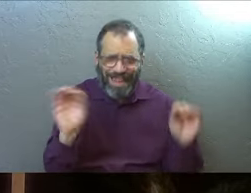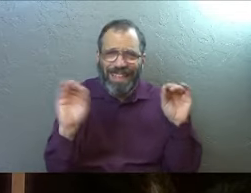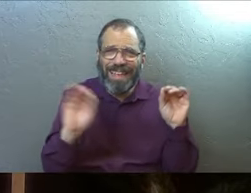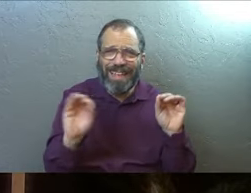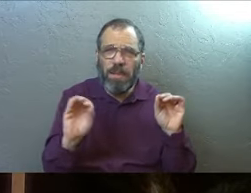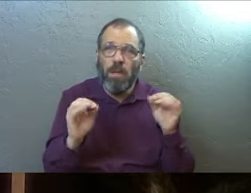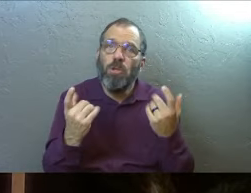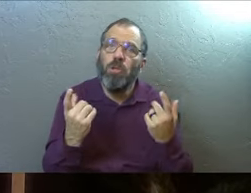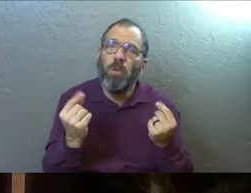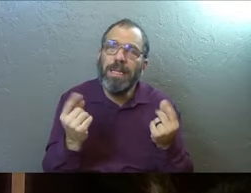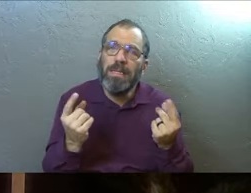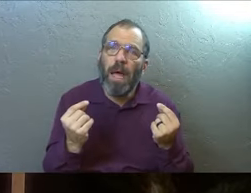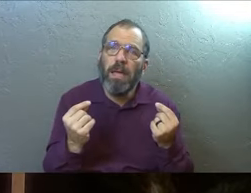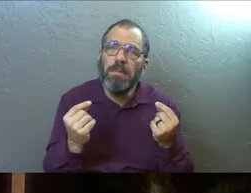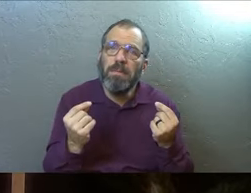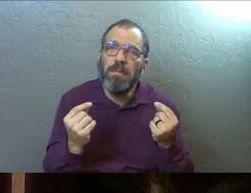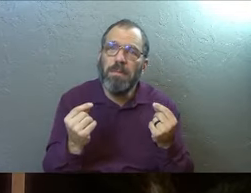that.